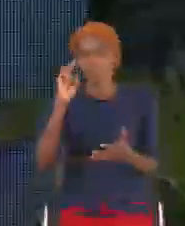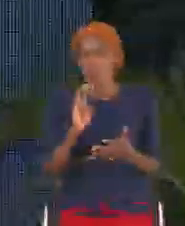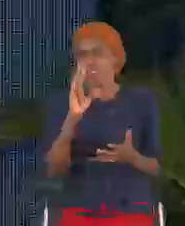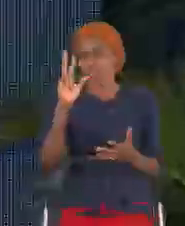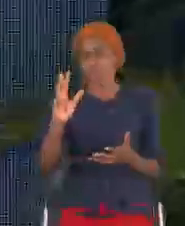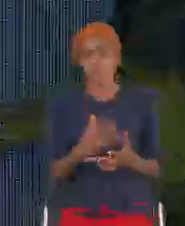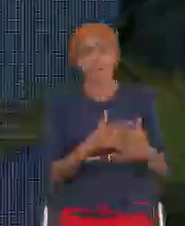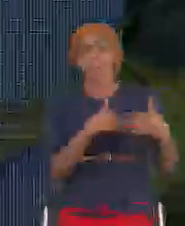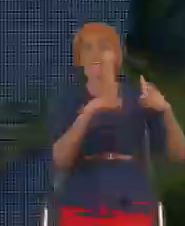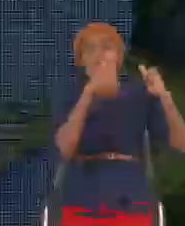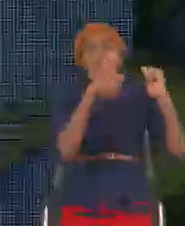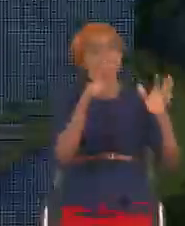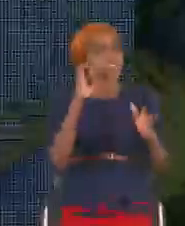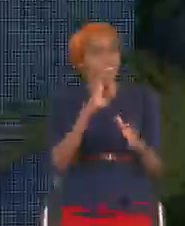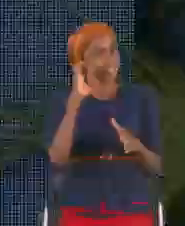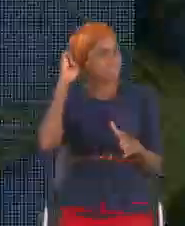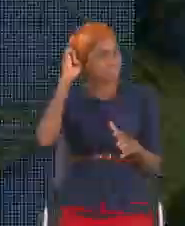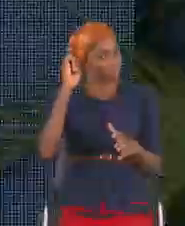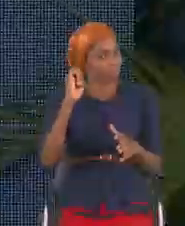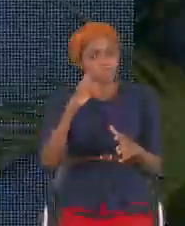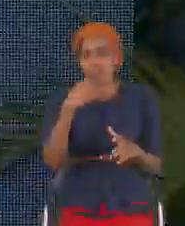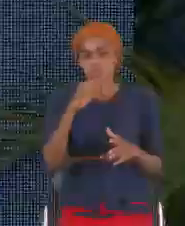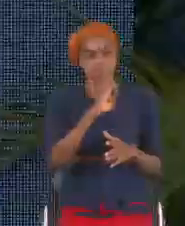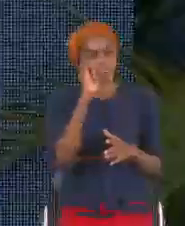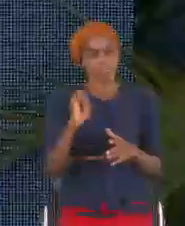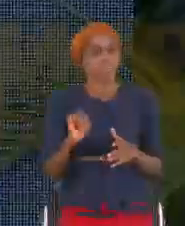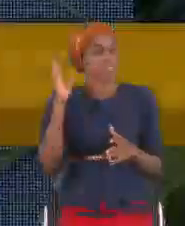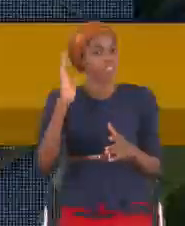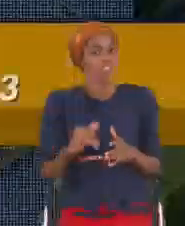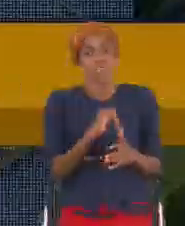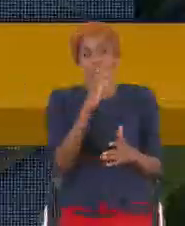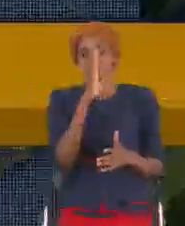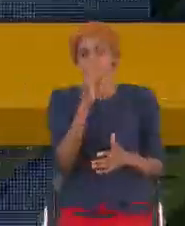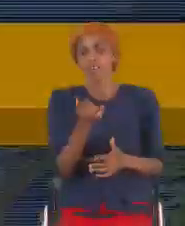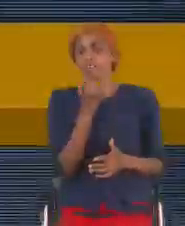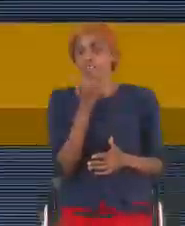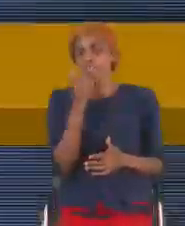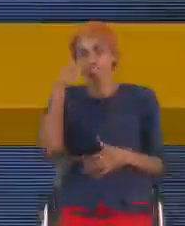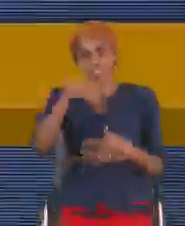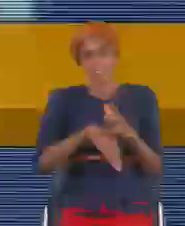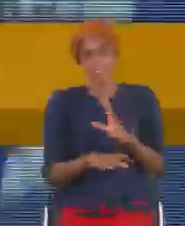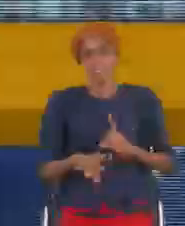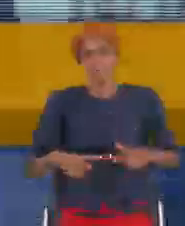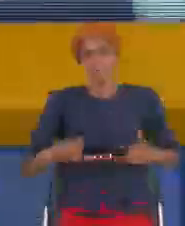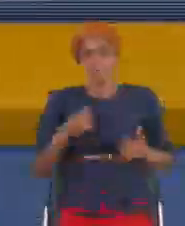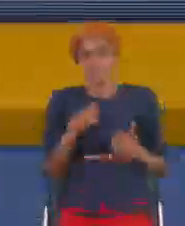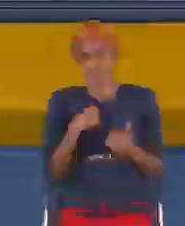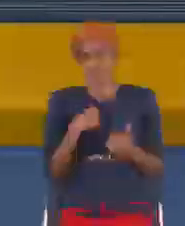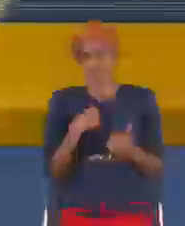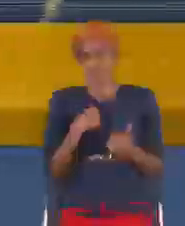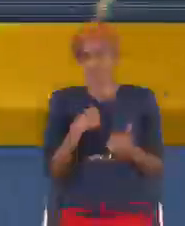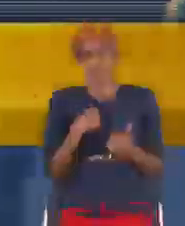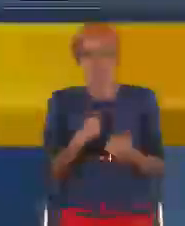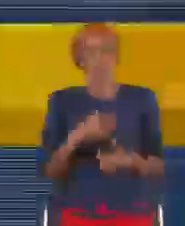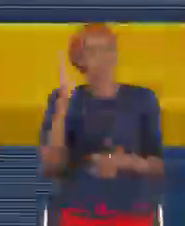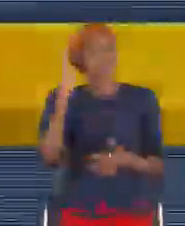and blessed is he whosoever shall not be offended in me. Shall